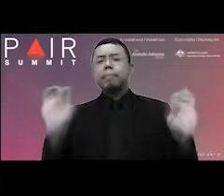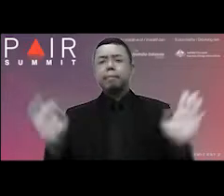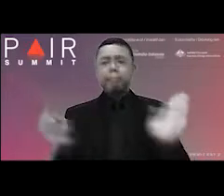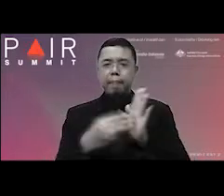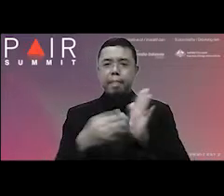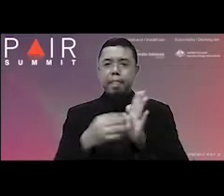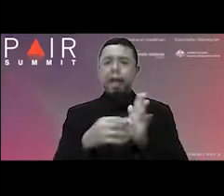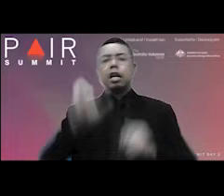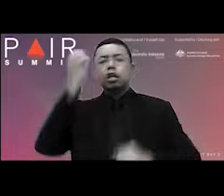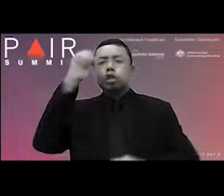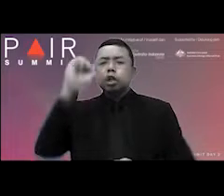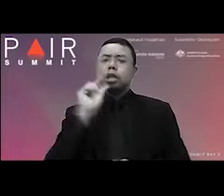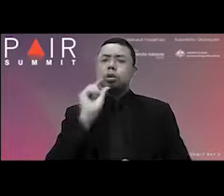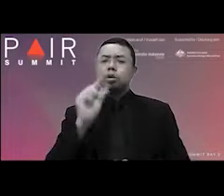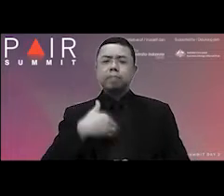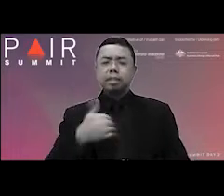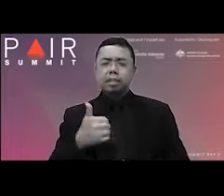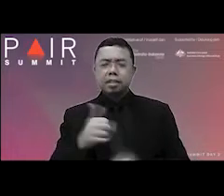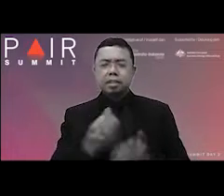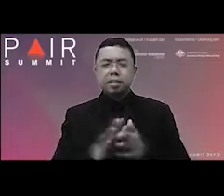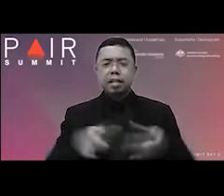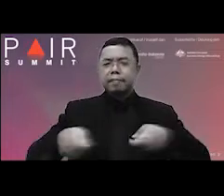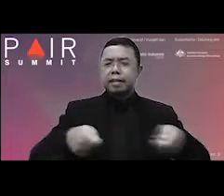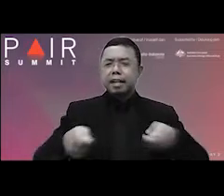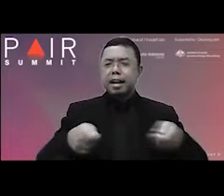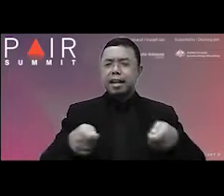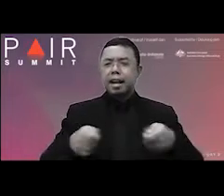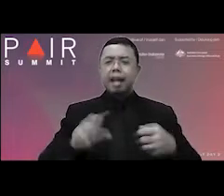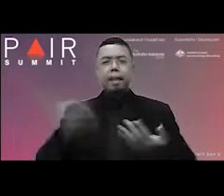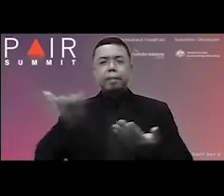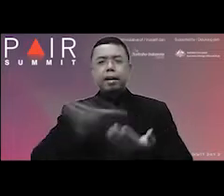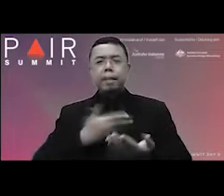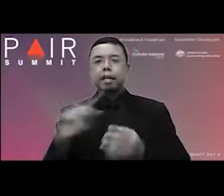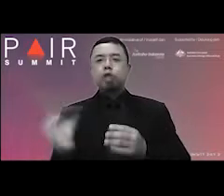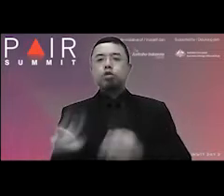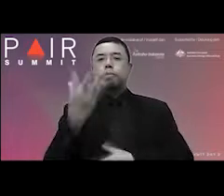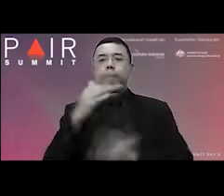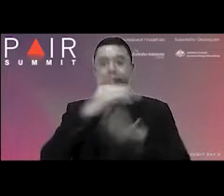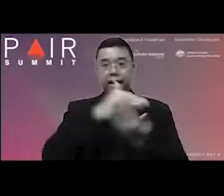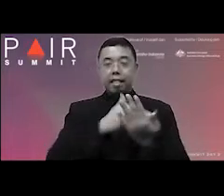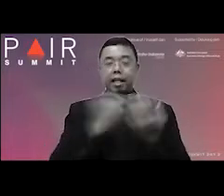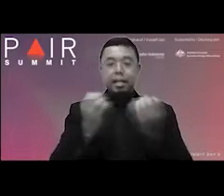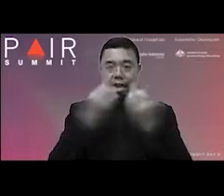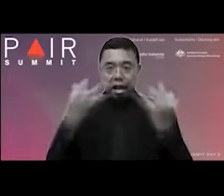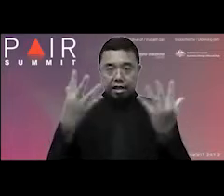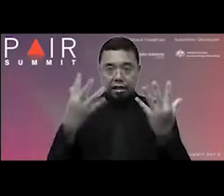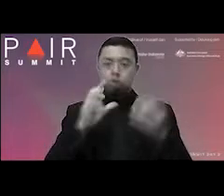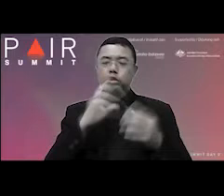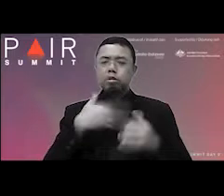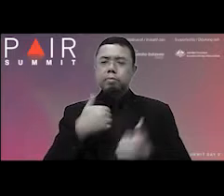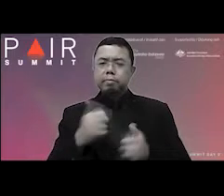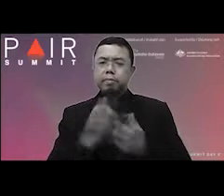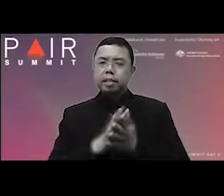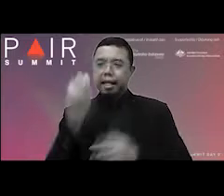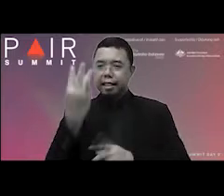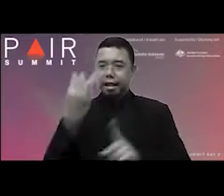a single source of truth to help trace, detect, treat, as well as control